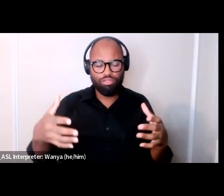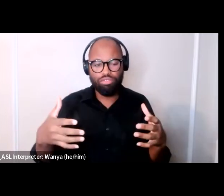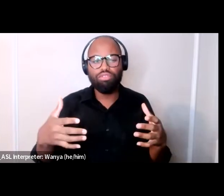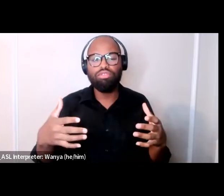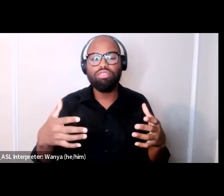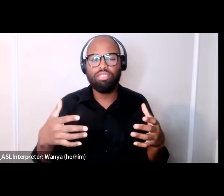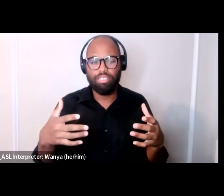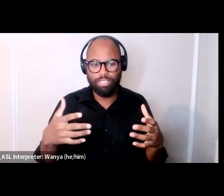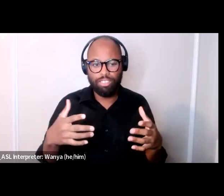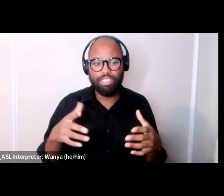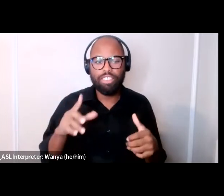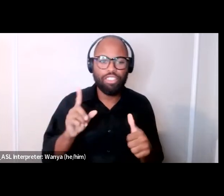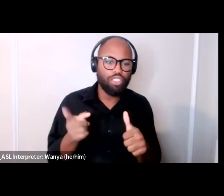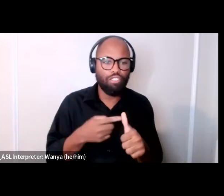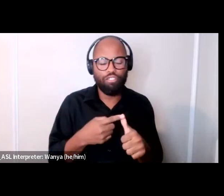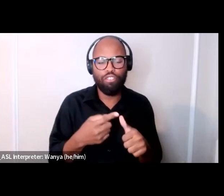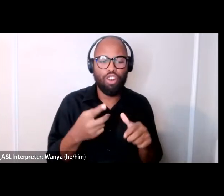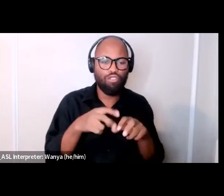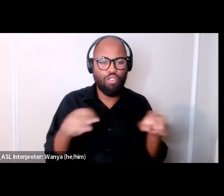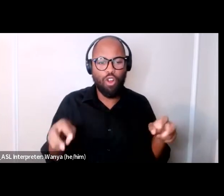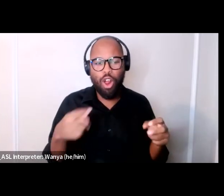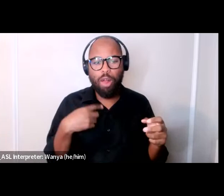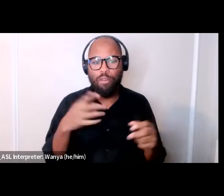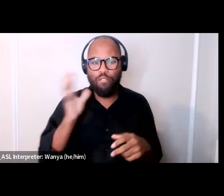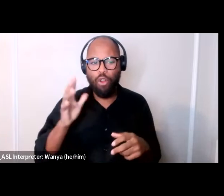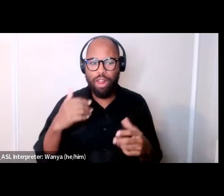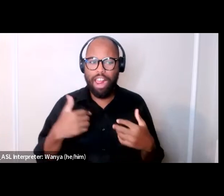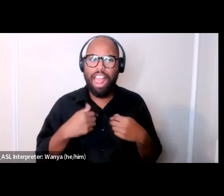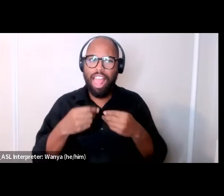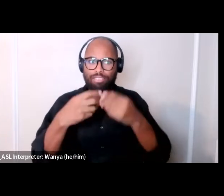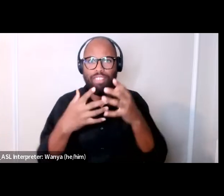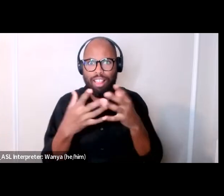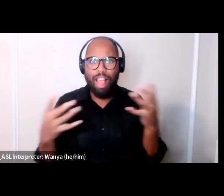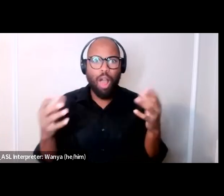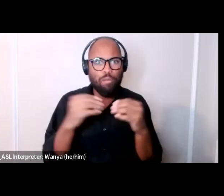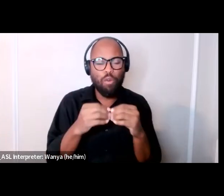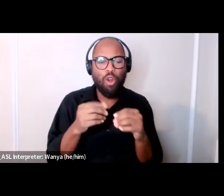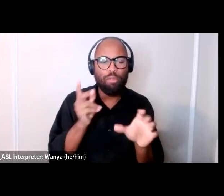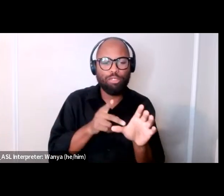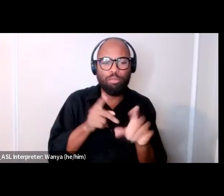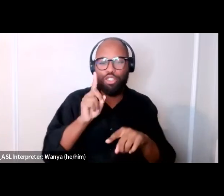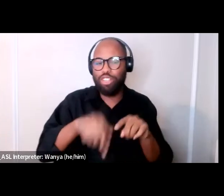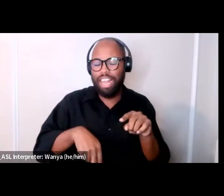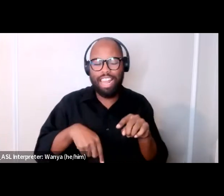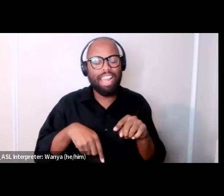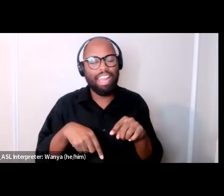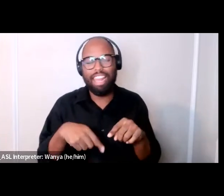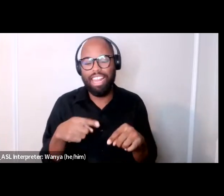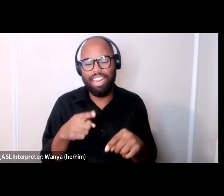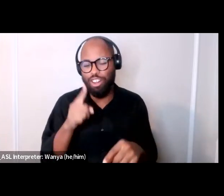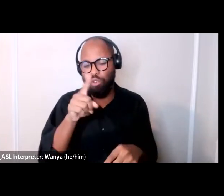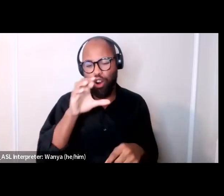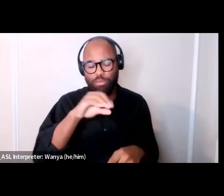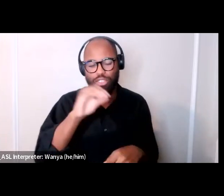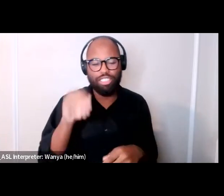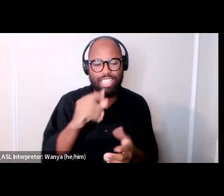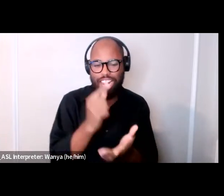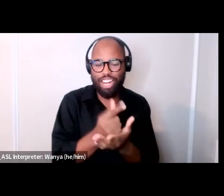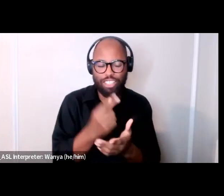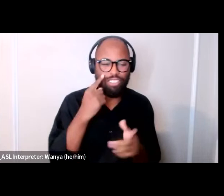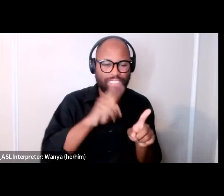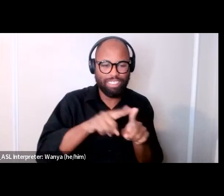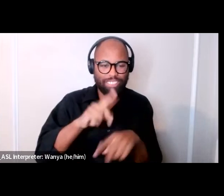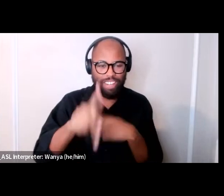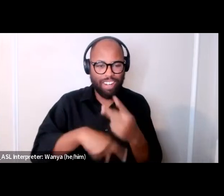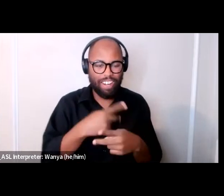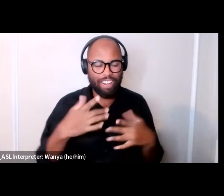more public participation, but we can never guarantee that, obviously, at these events. But there is another forum on Saturday, 11 a.m. It'll be held here